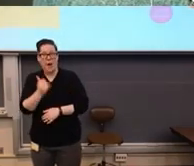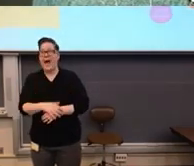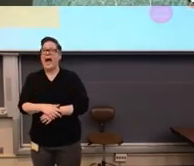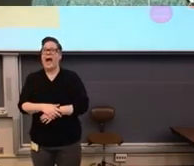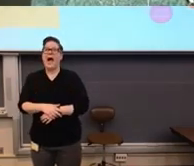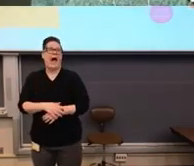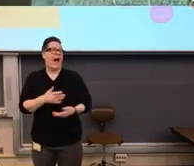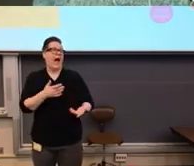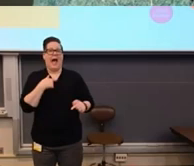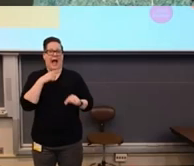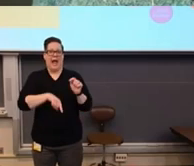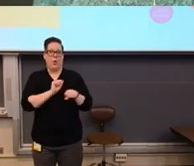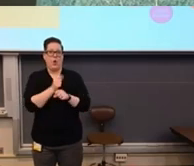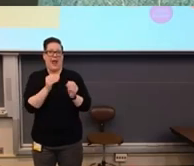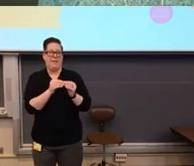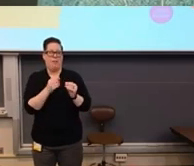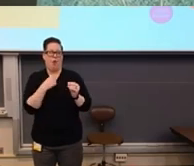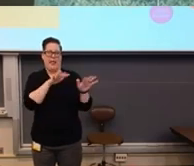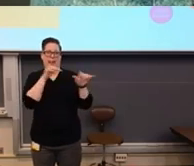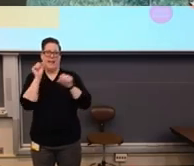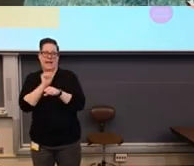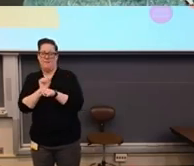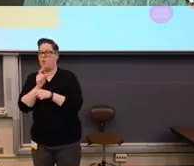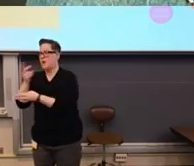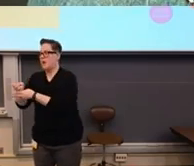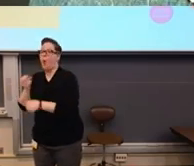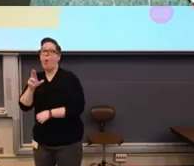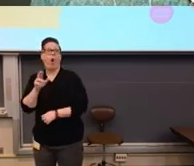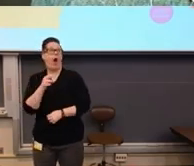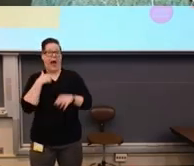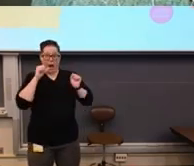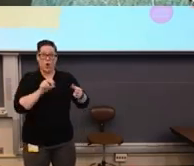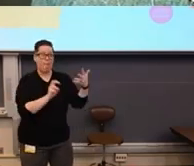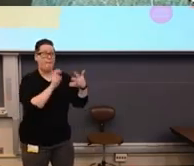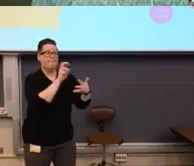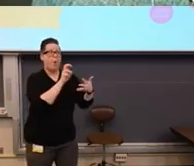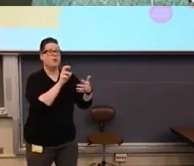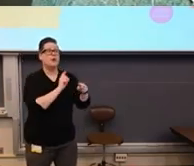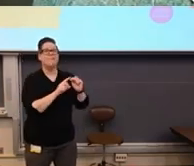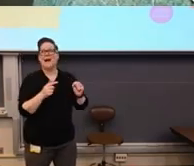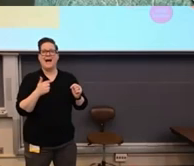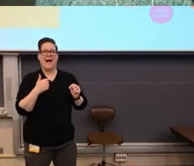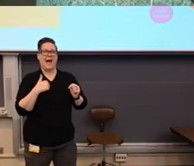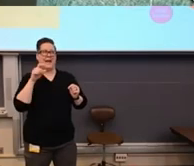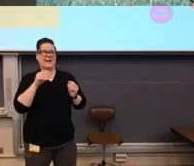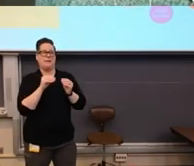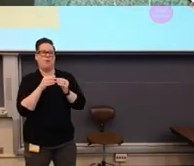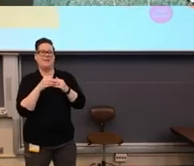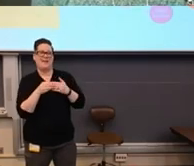the workforce or decline promotions because they don't have the flexibility to take on